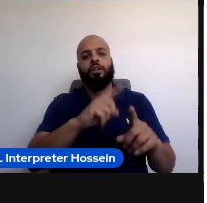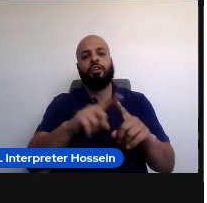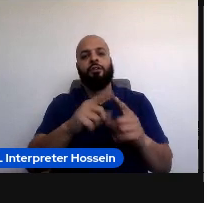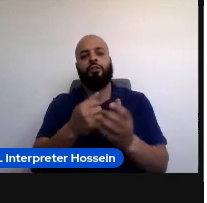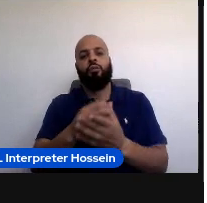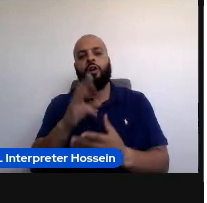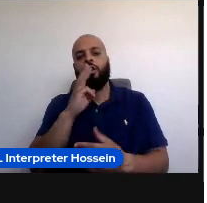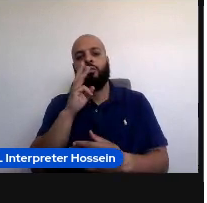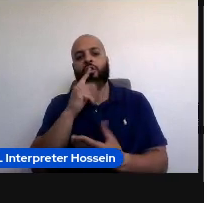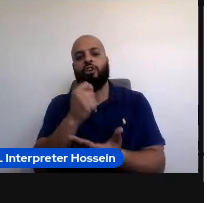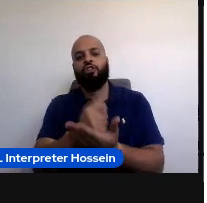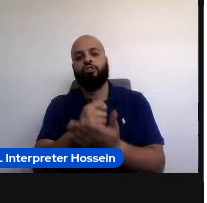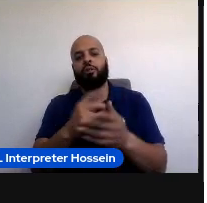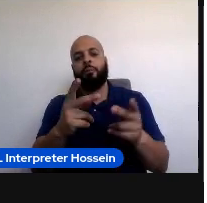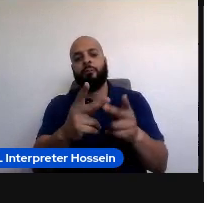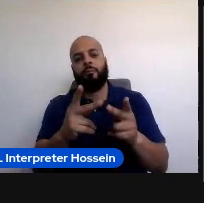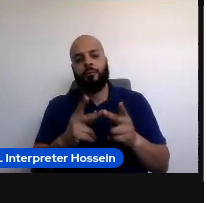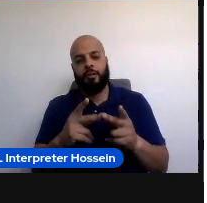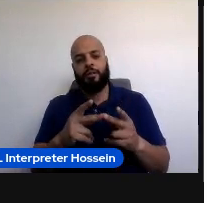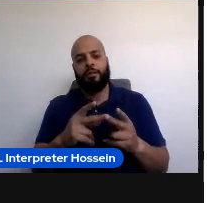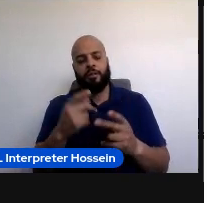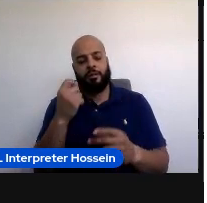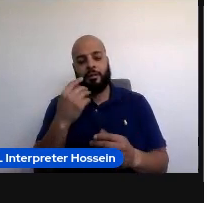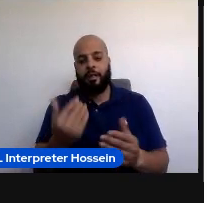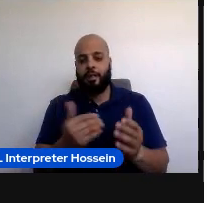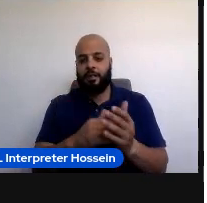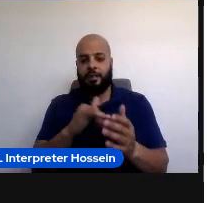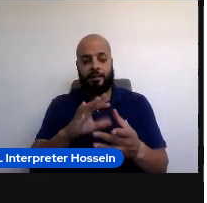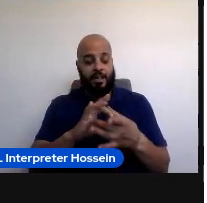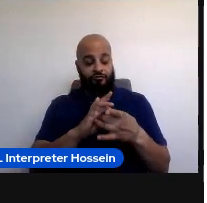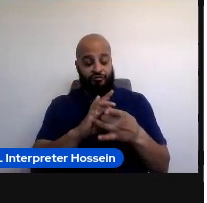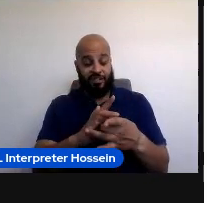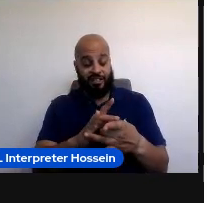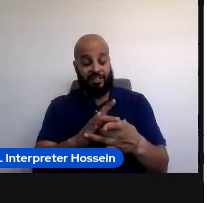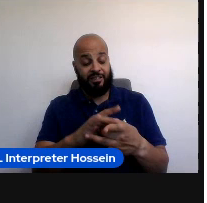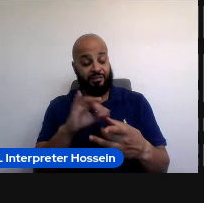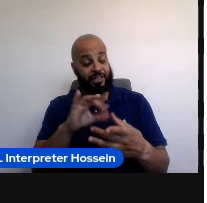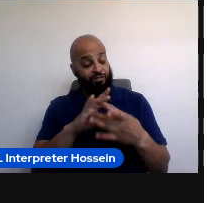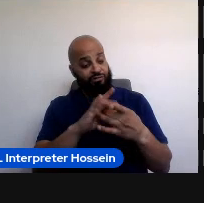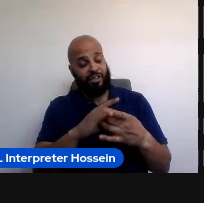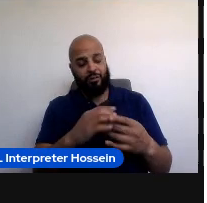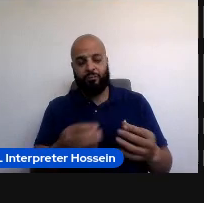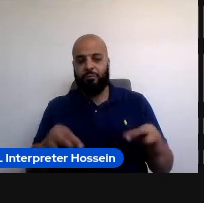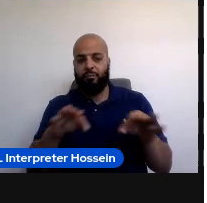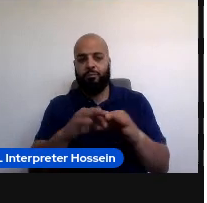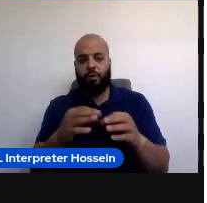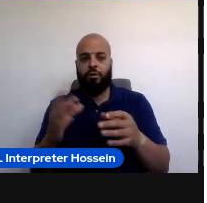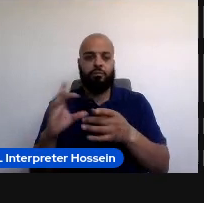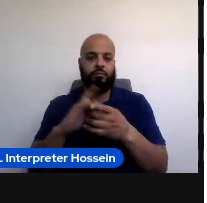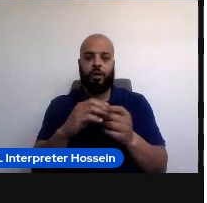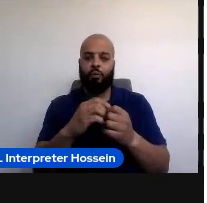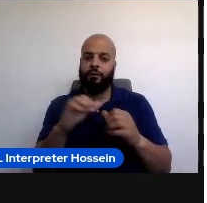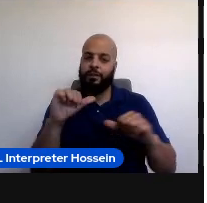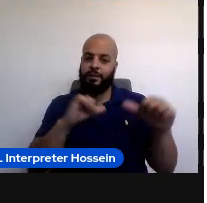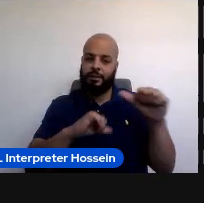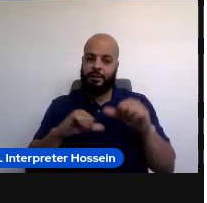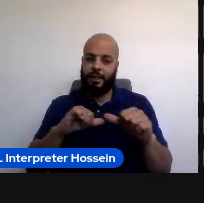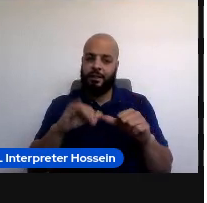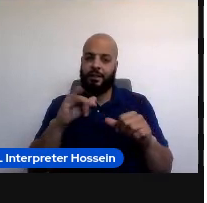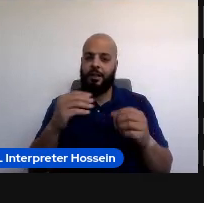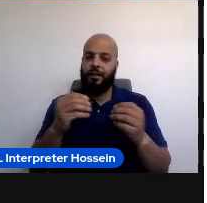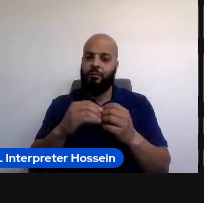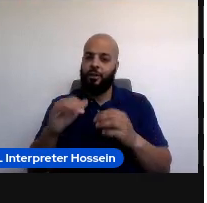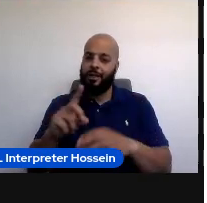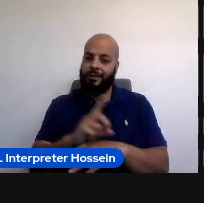facilities. I think, again, that relationship piece is so important with science because science is becoming more and more interdisciplinary. I know